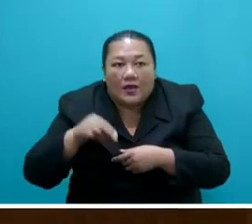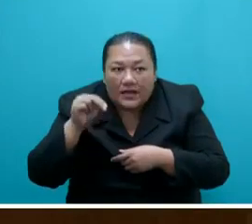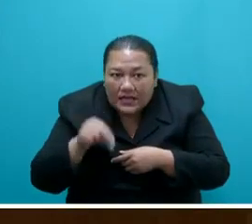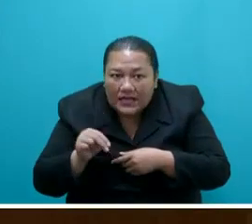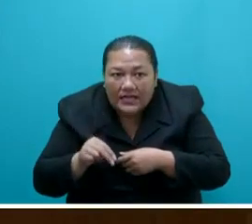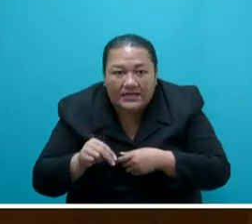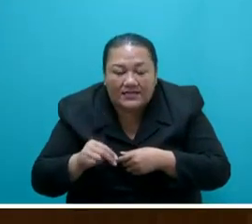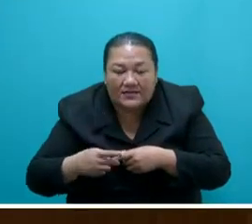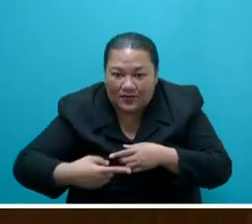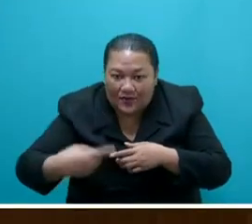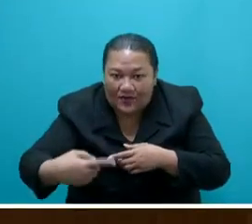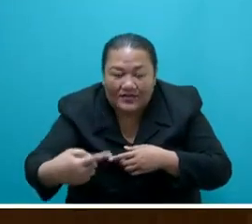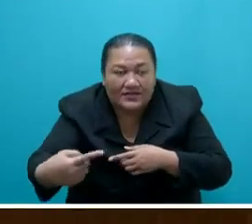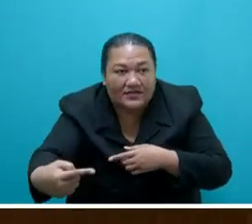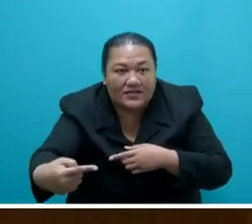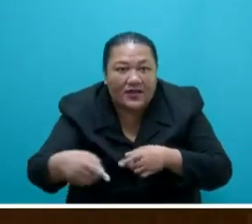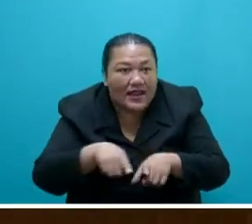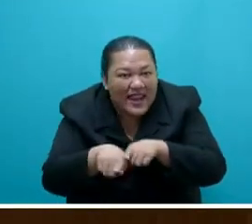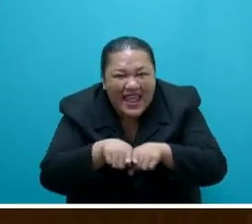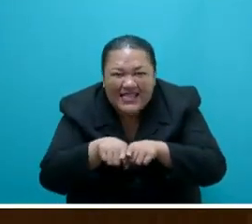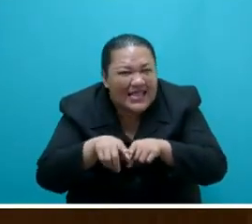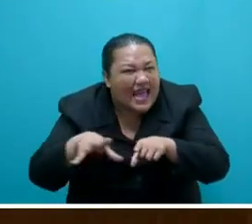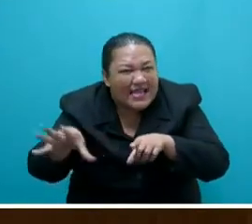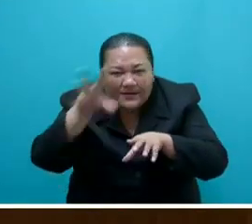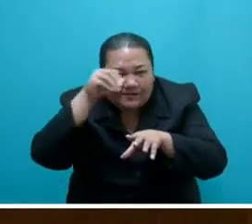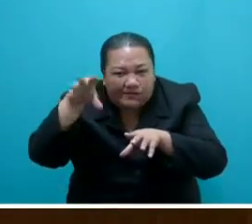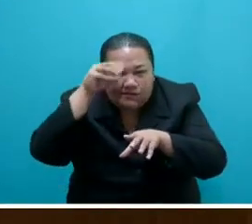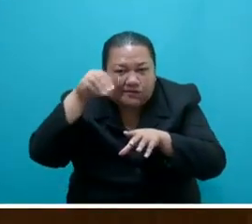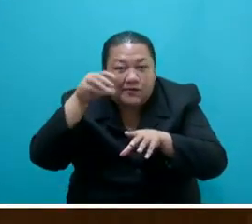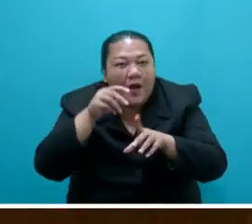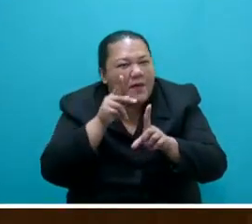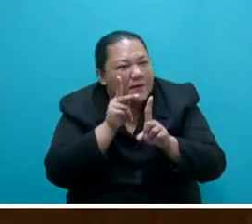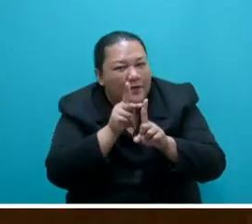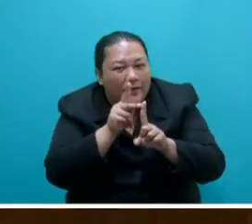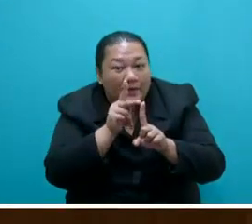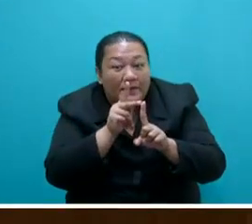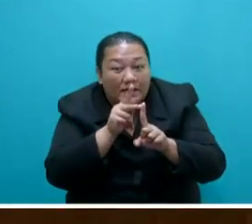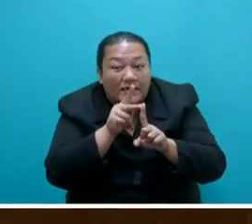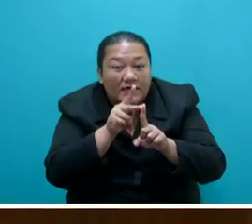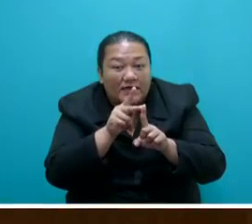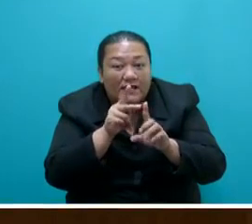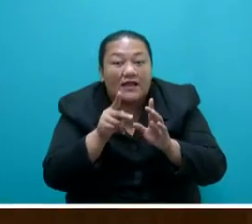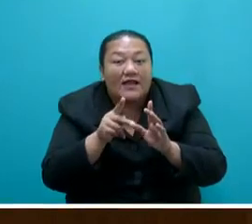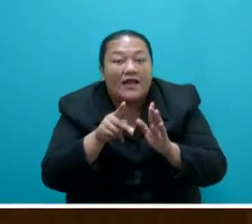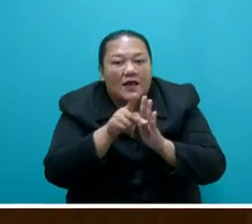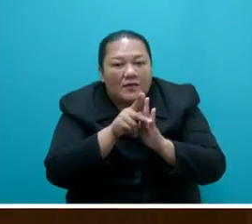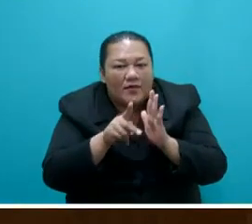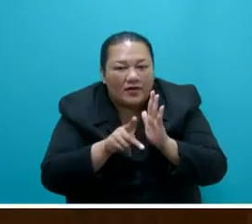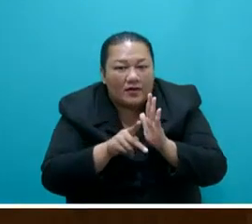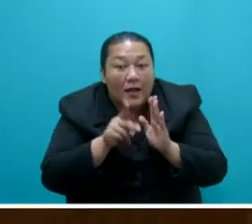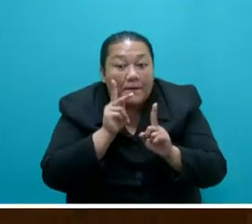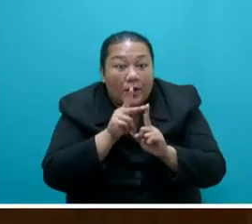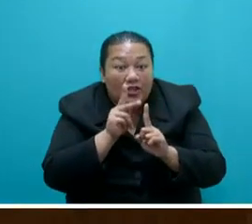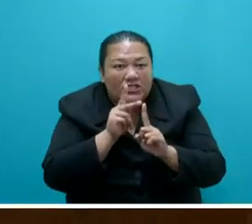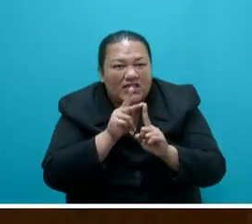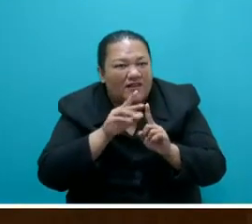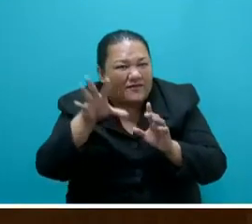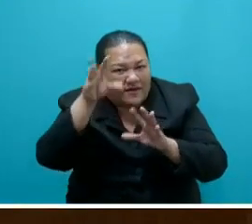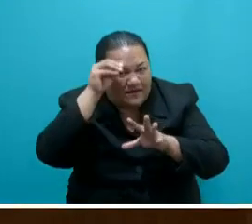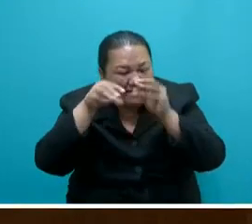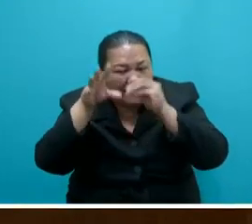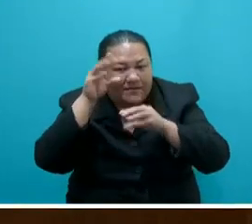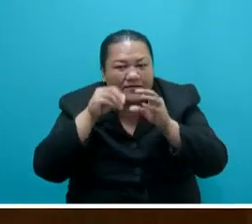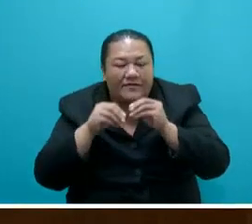learn something. Something real, something new. Don't drag us back into the ugliness